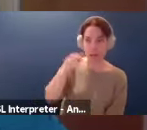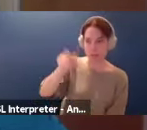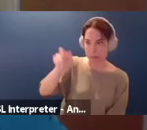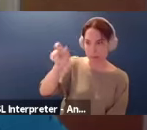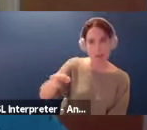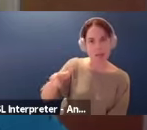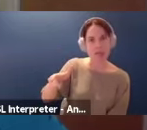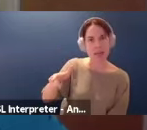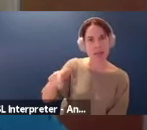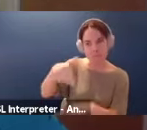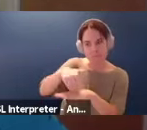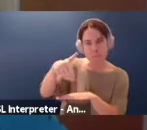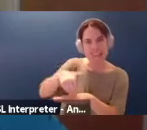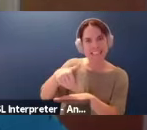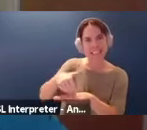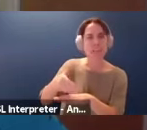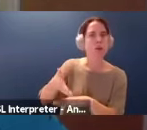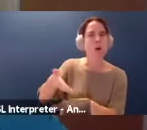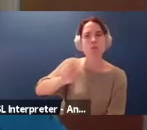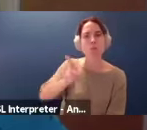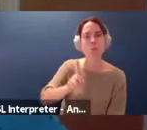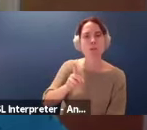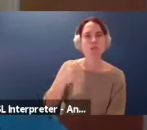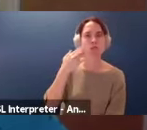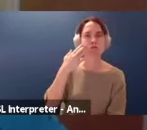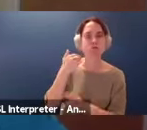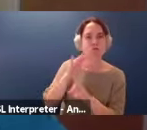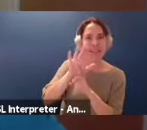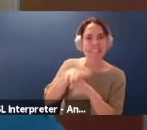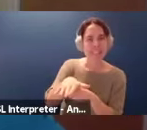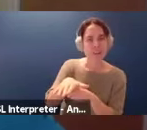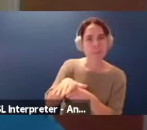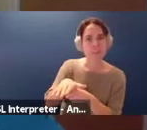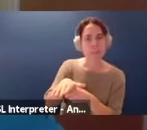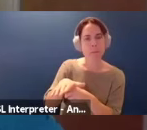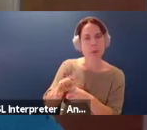beyond just the effect it has on the communities we are part of